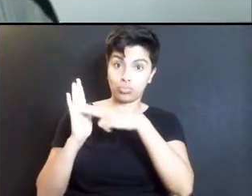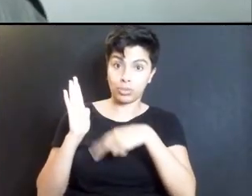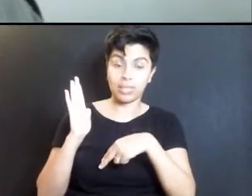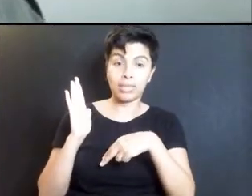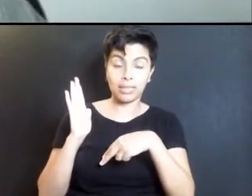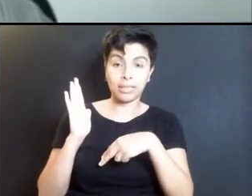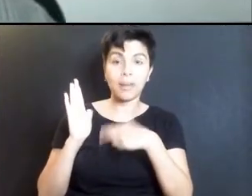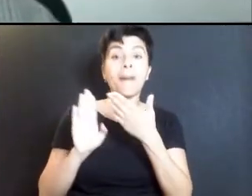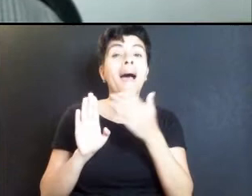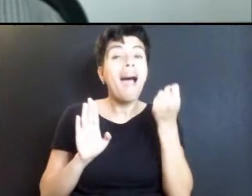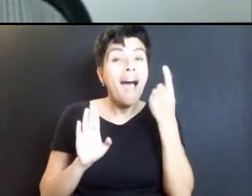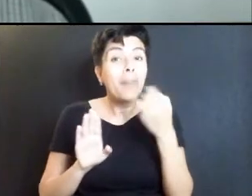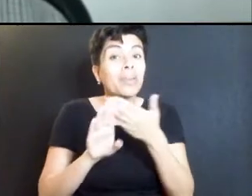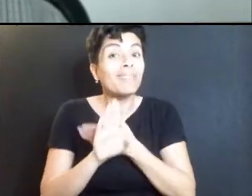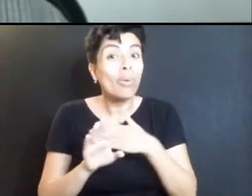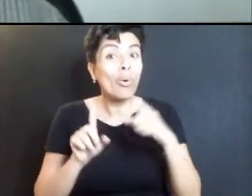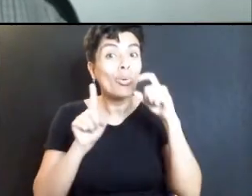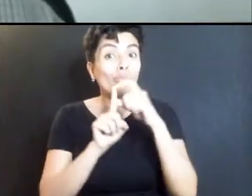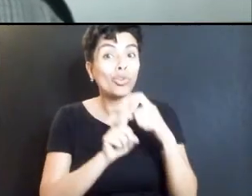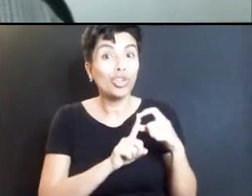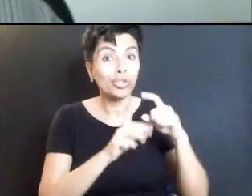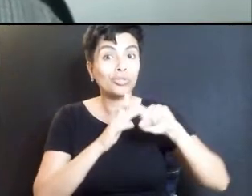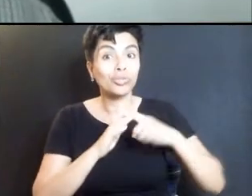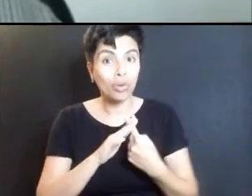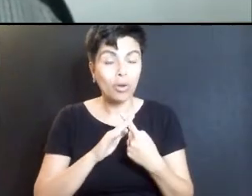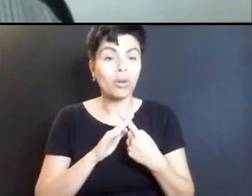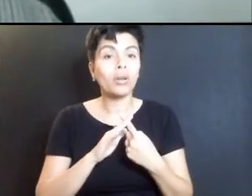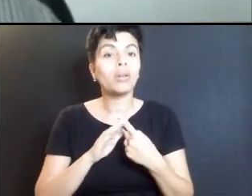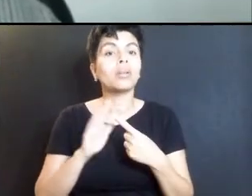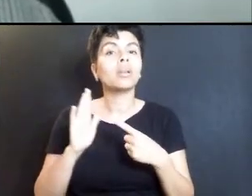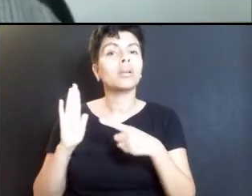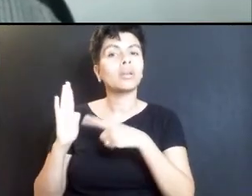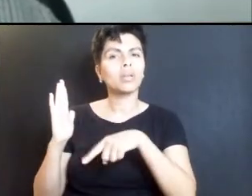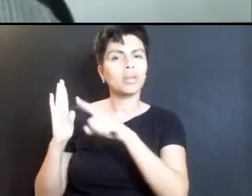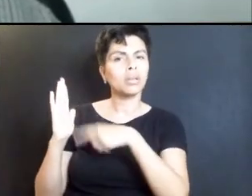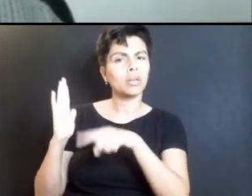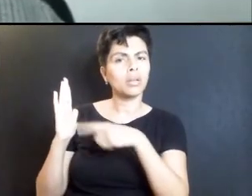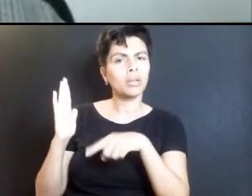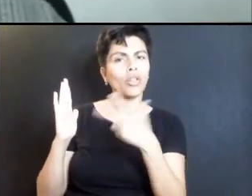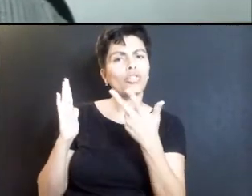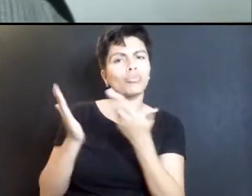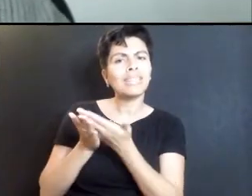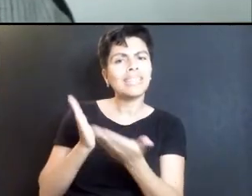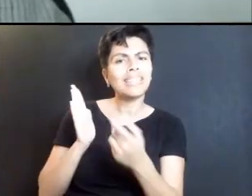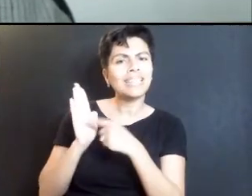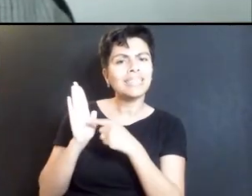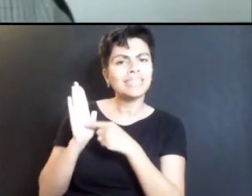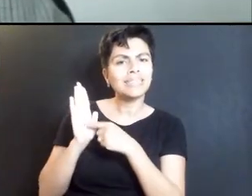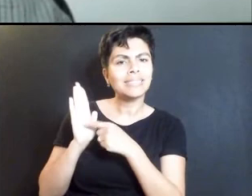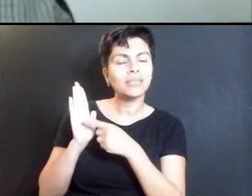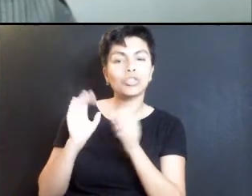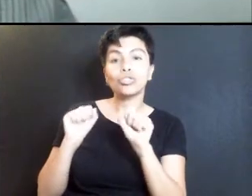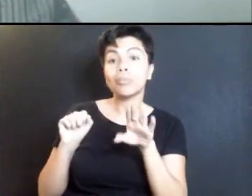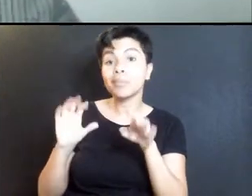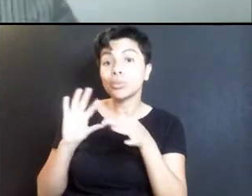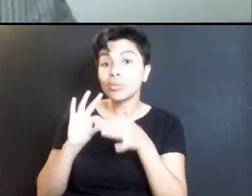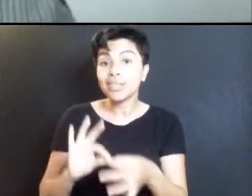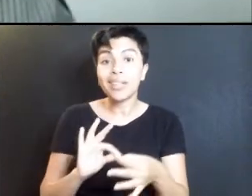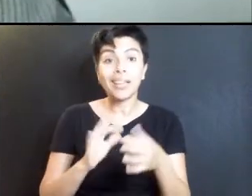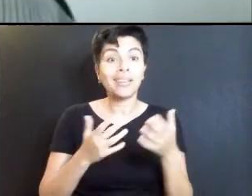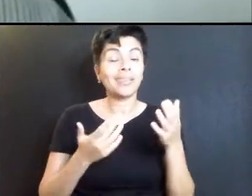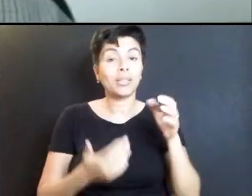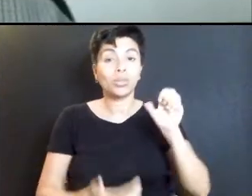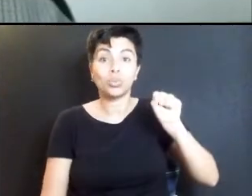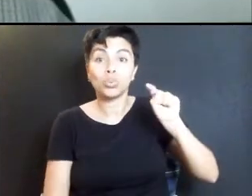the words on the page, pick 3 or 4 objects. They might be objects relating to